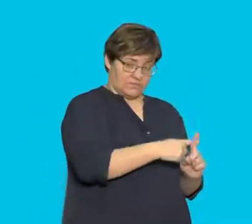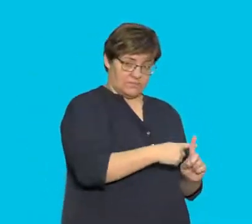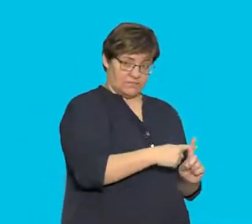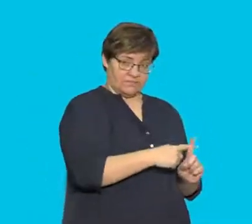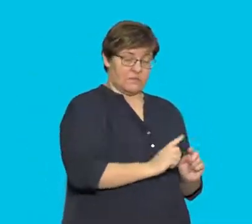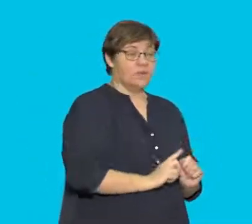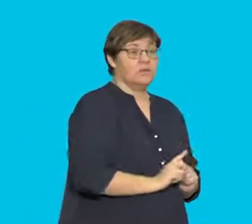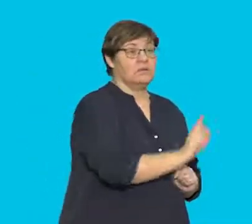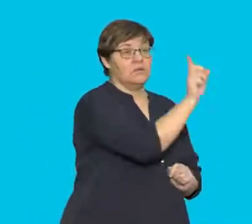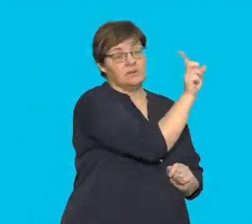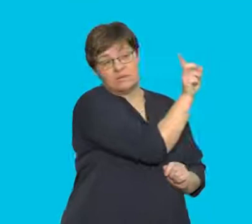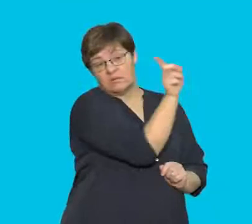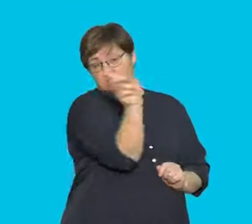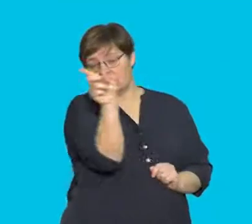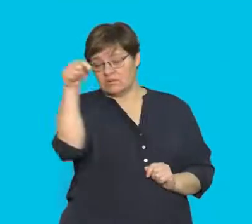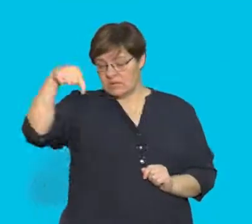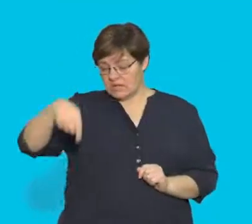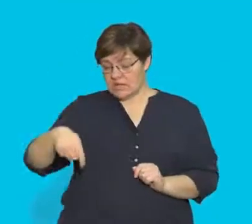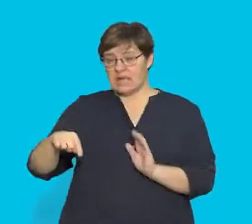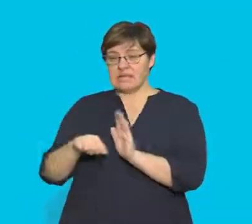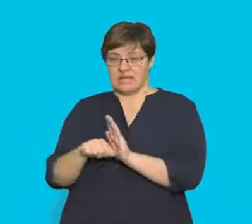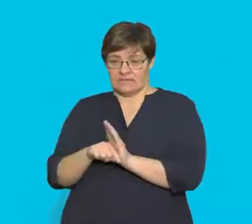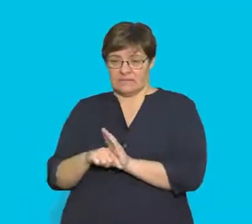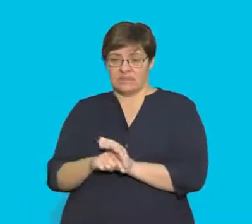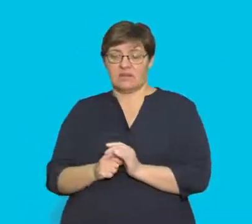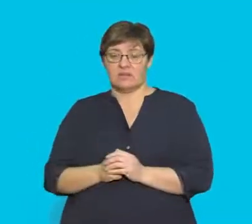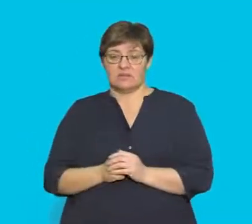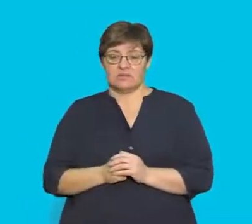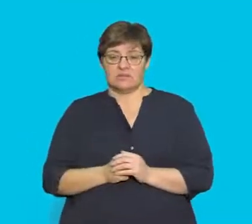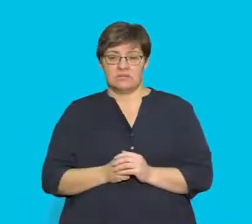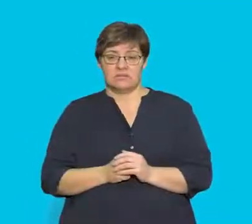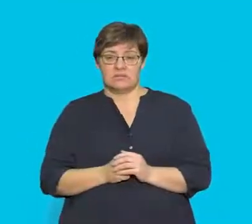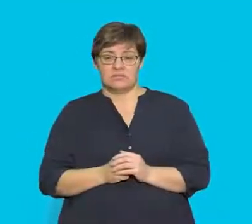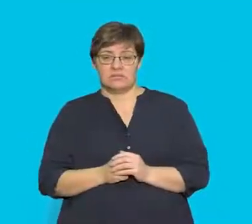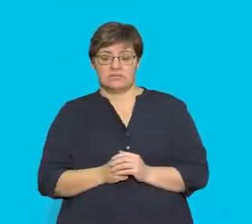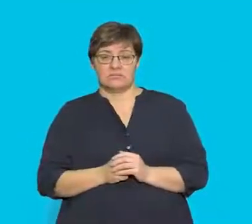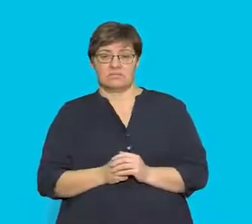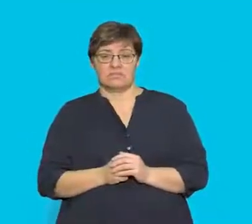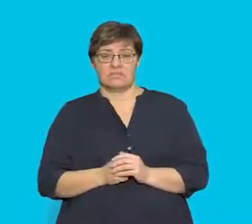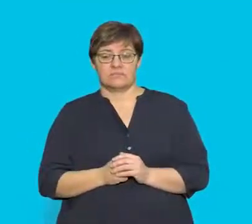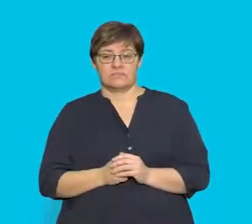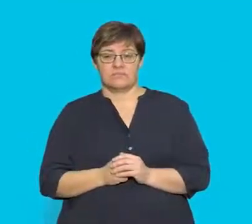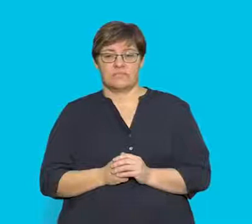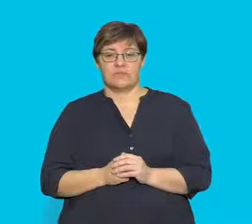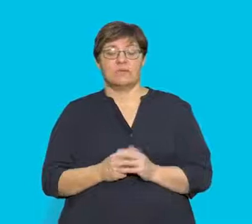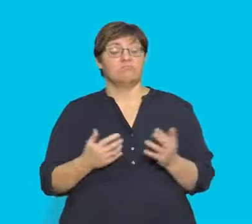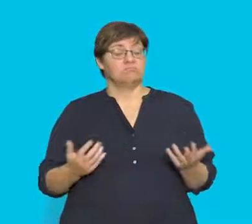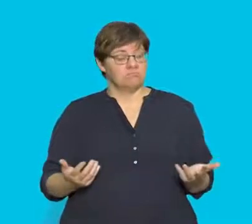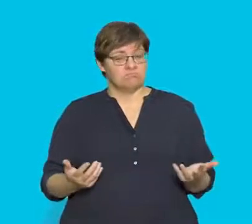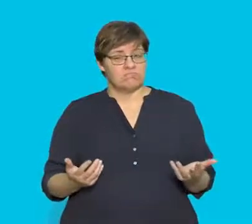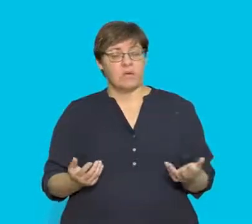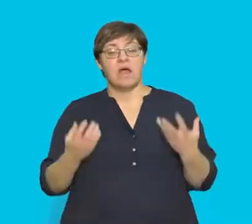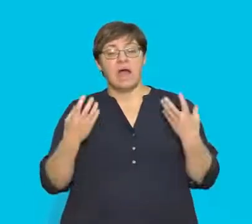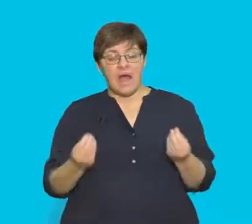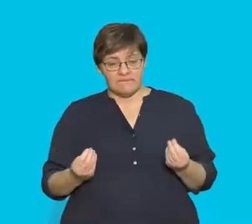positive to the negative as indicated by both the blue arrow and the white arrow. And